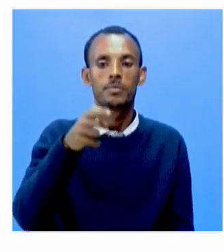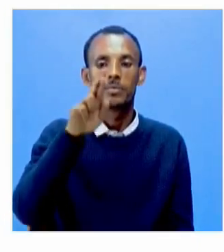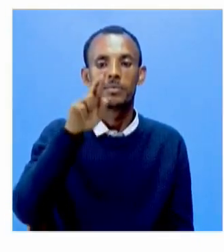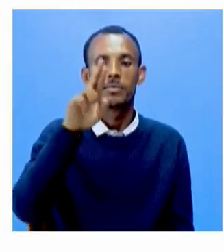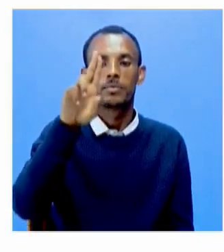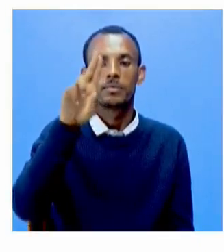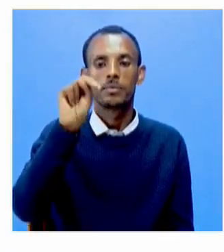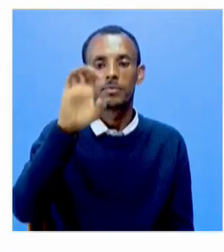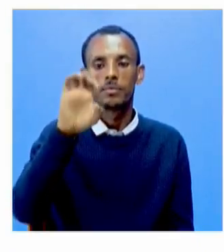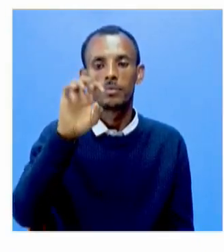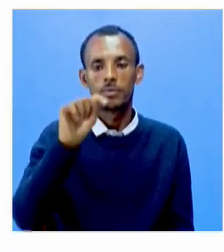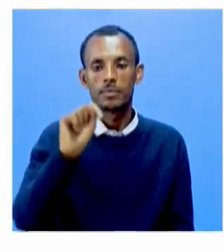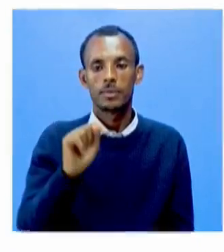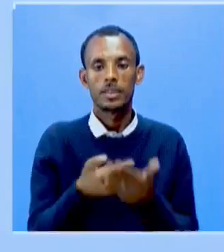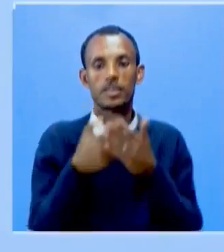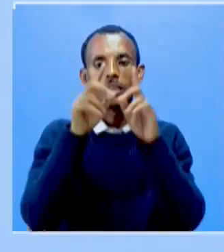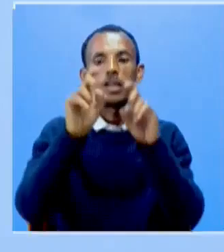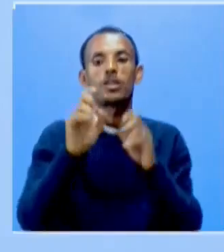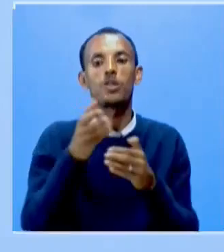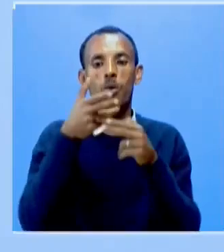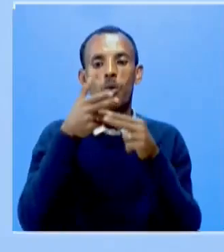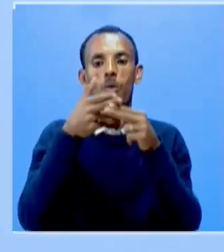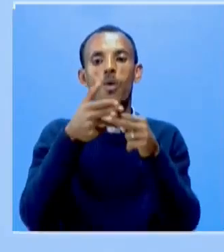And this test is called